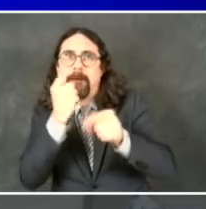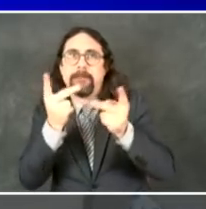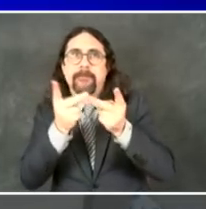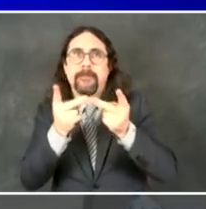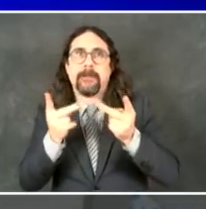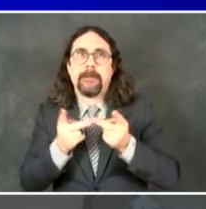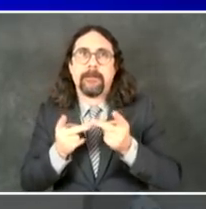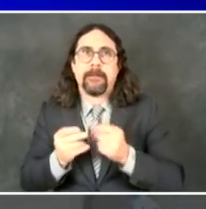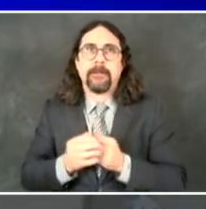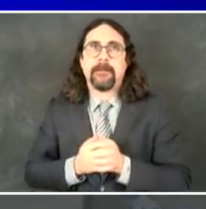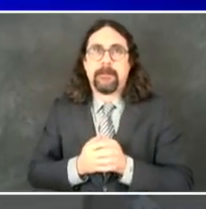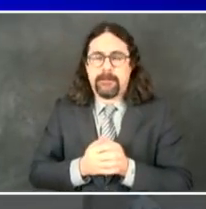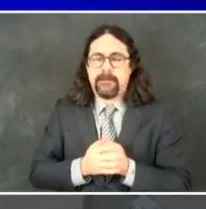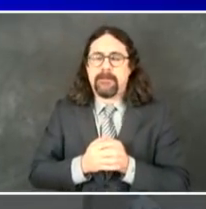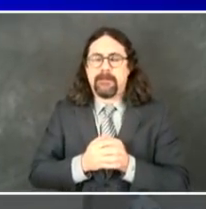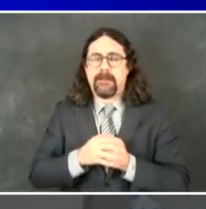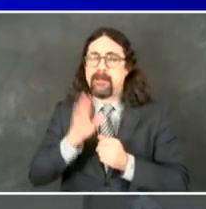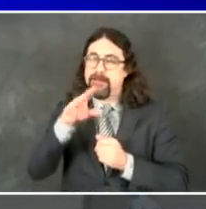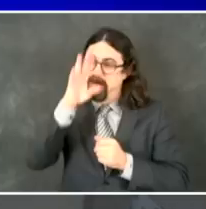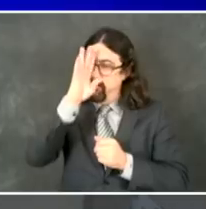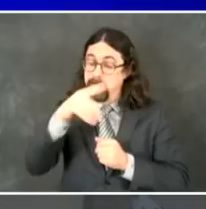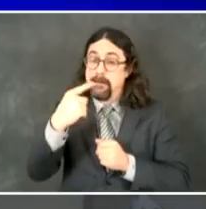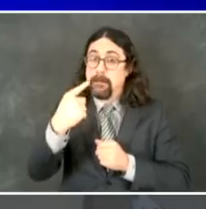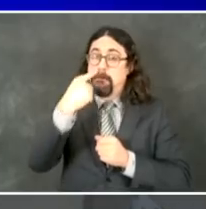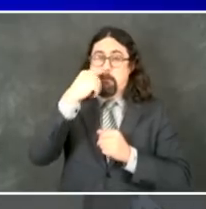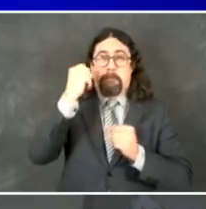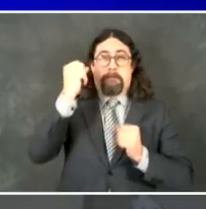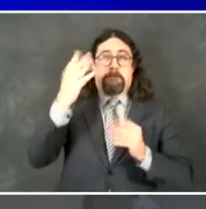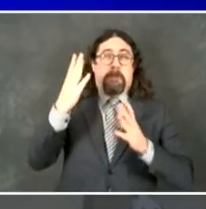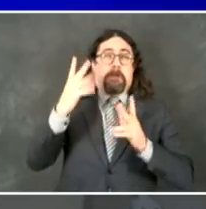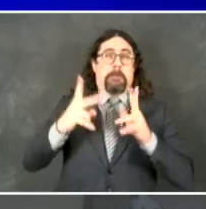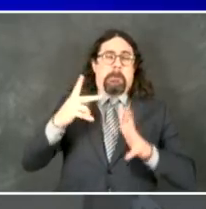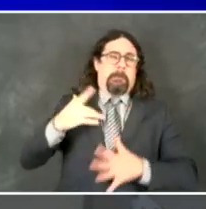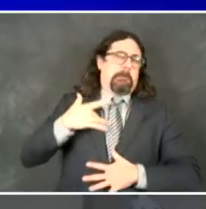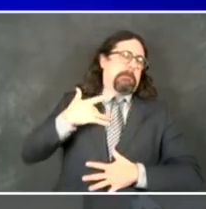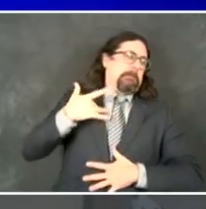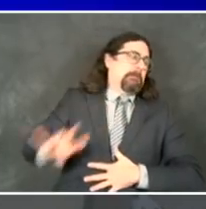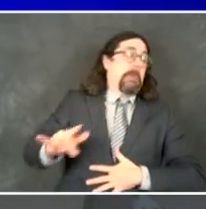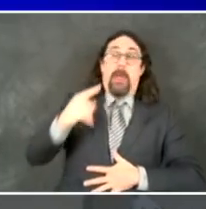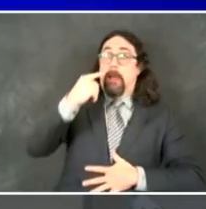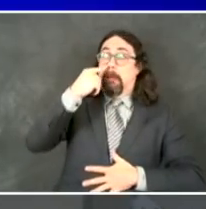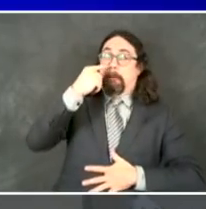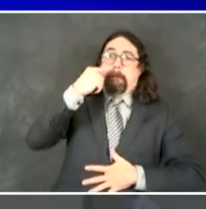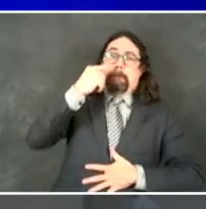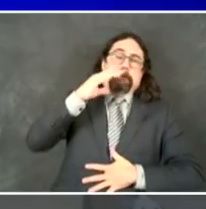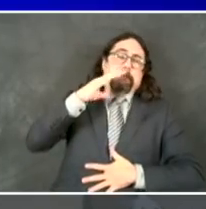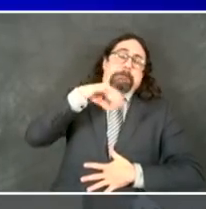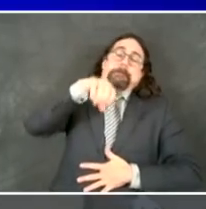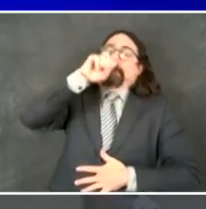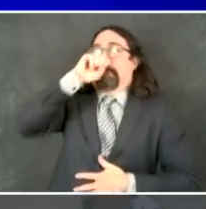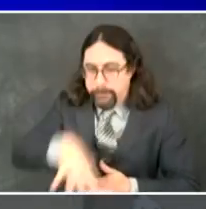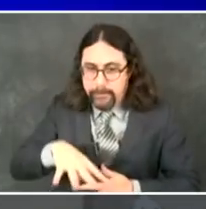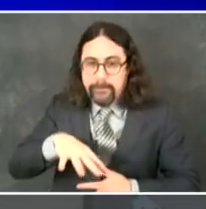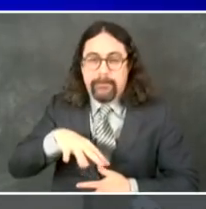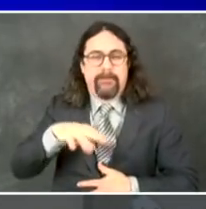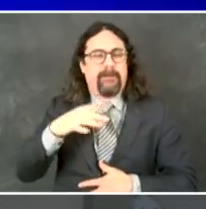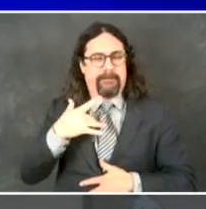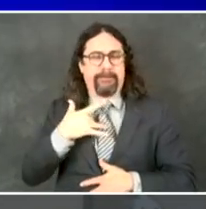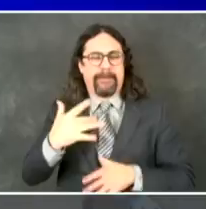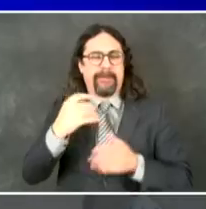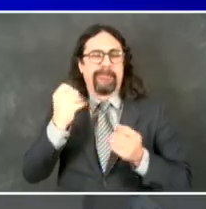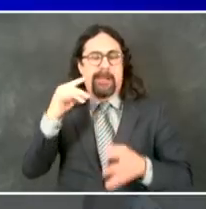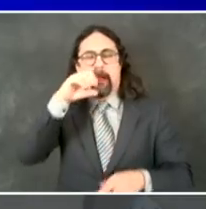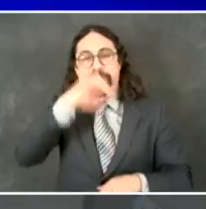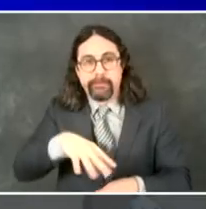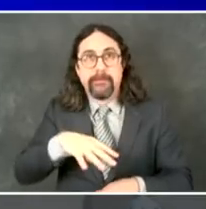was going to expose the healthcare worker. So it was a laborious, careful process But of course,